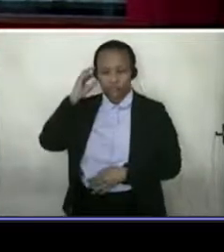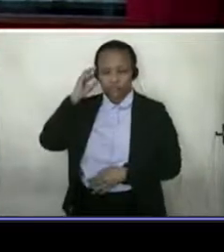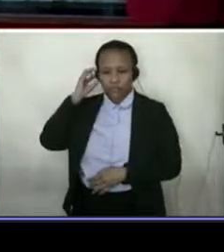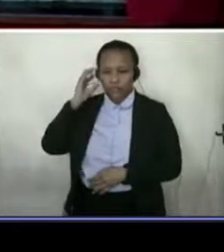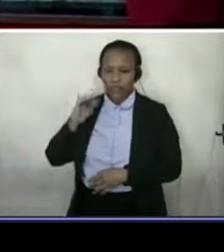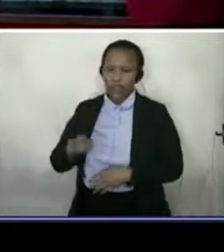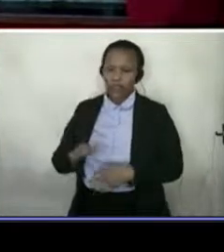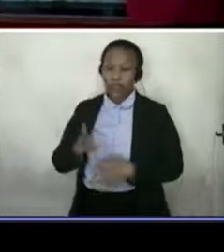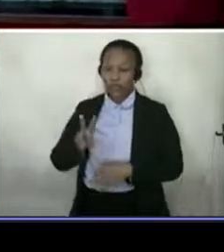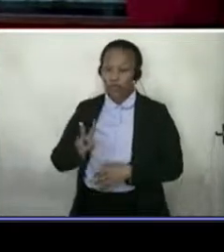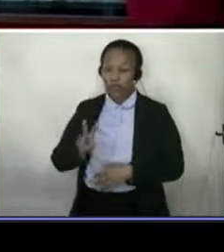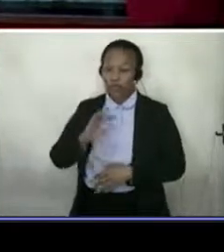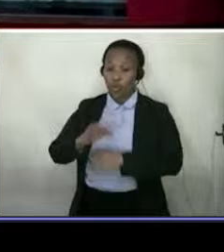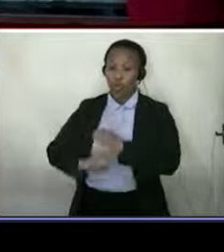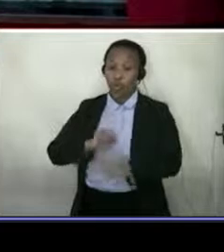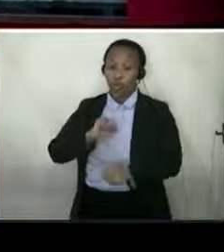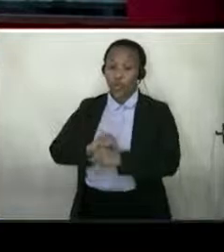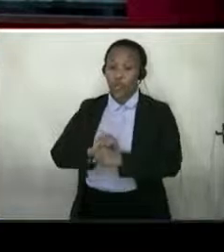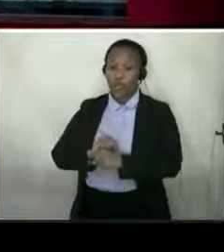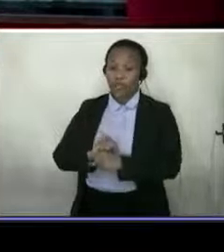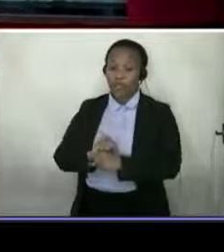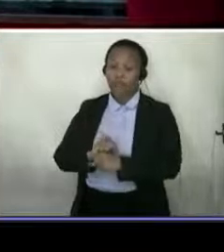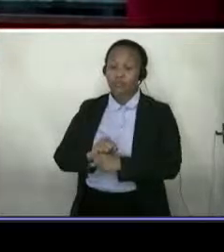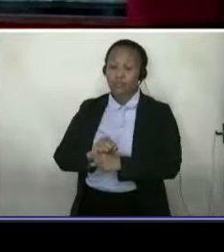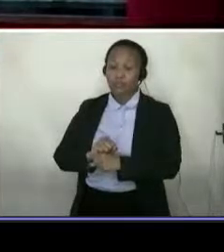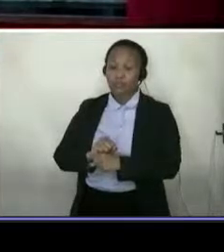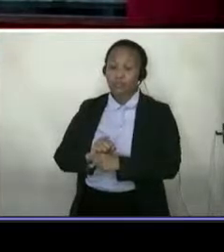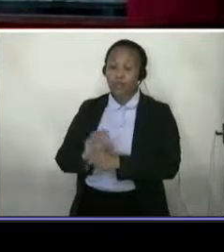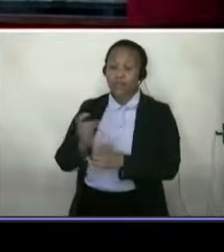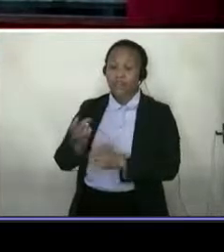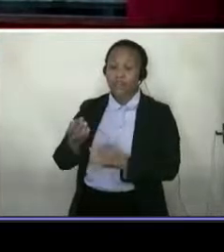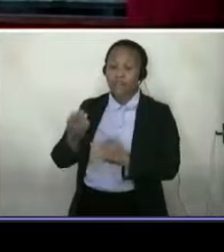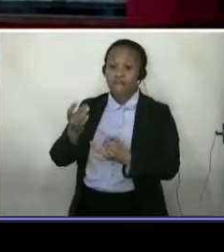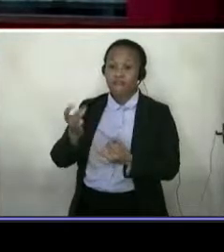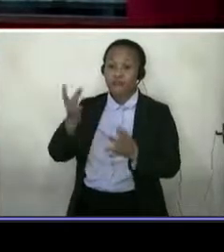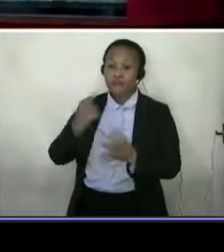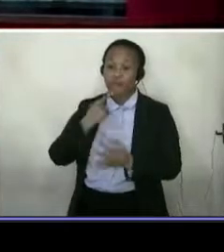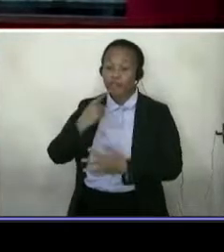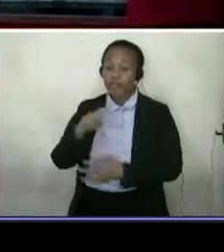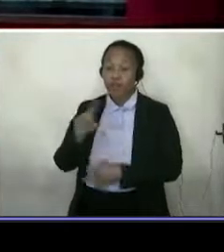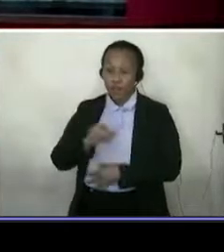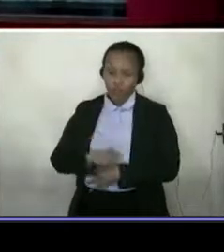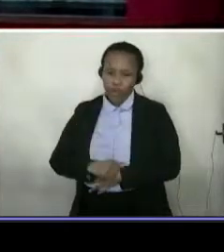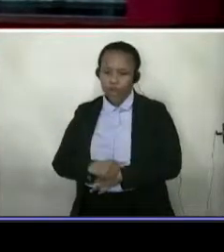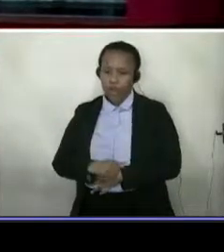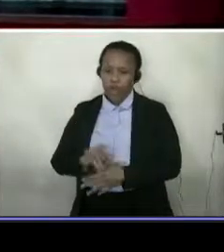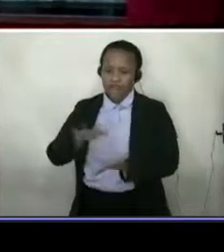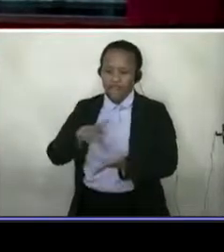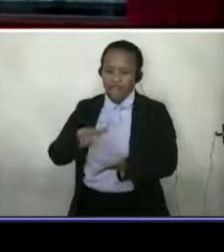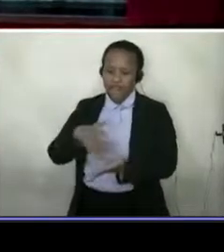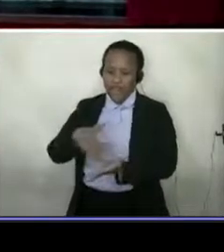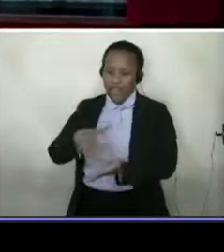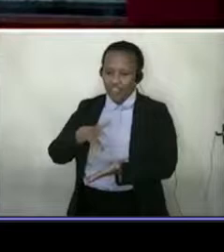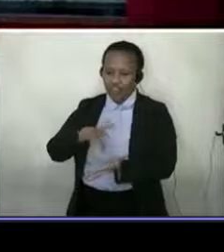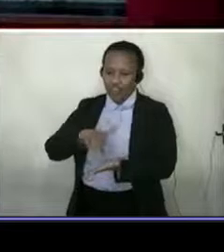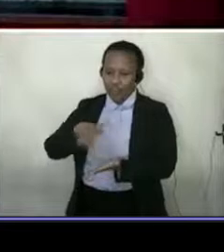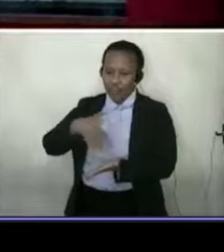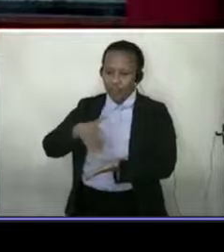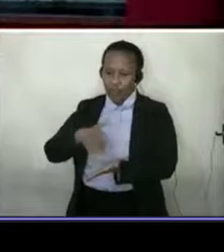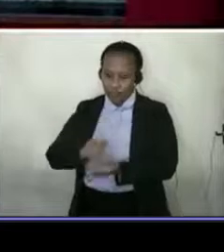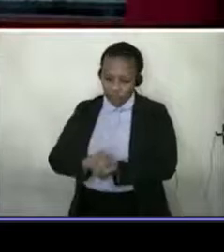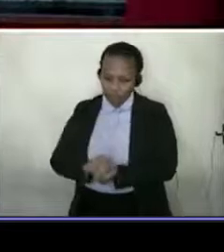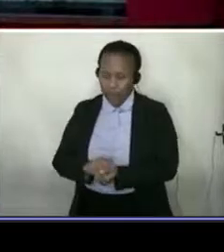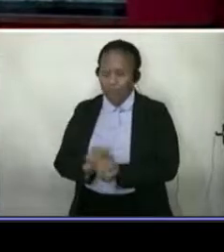we're informed, 2 years after the fact, that there are unfilled vacancies and capacity constraints in the Department